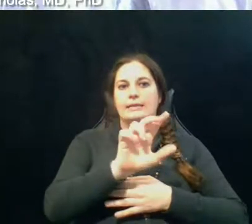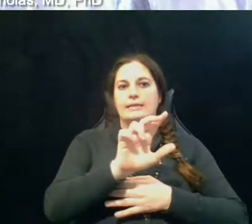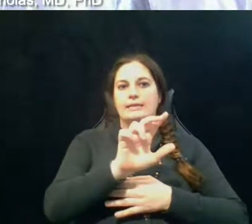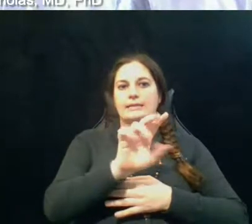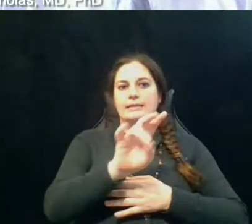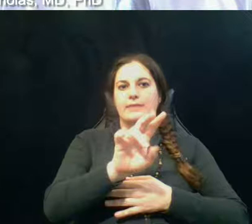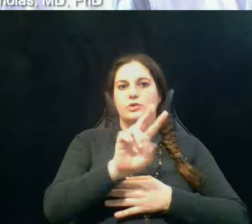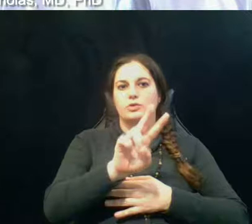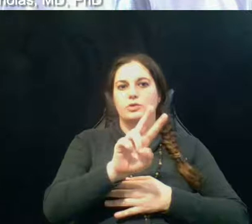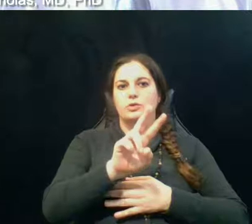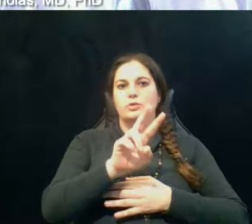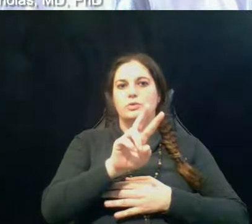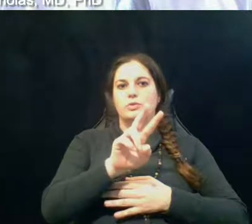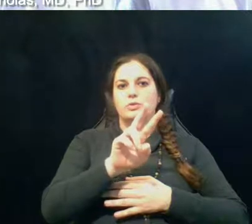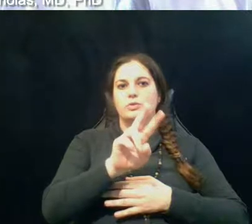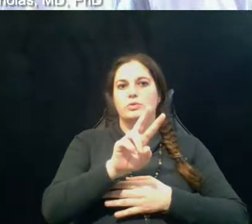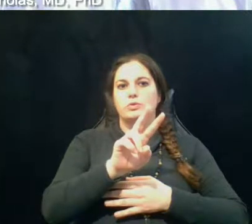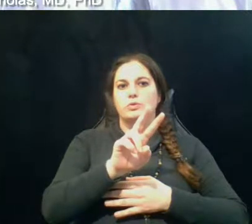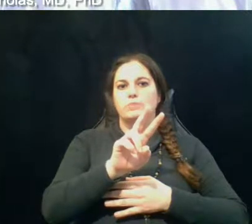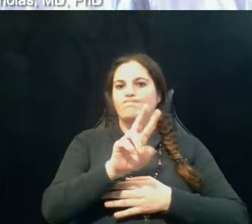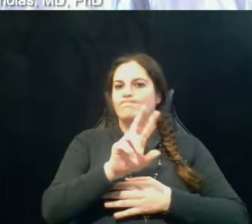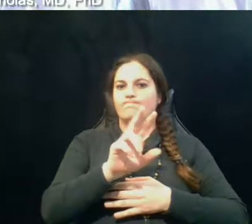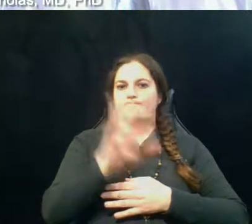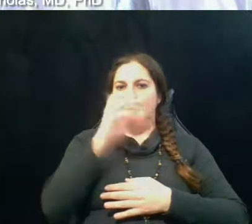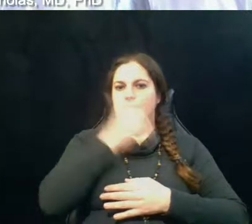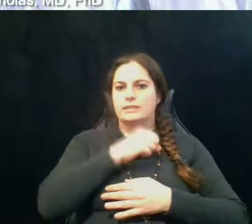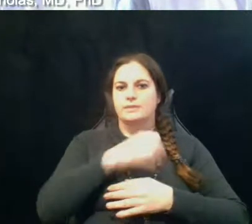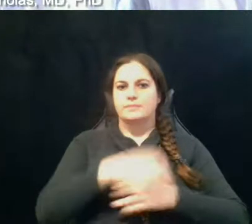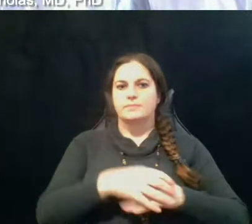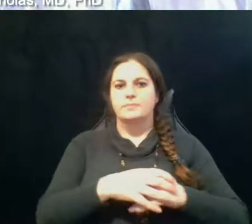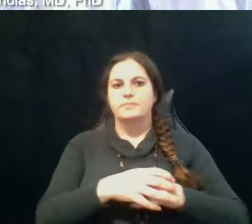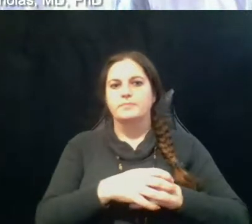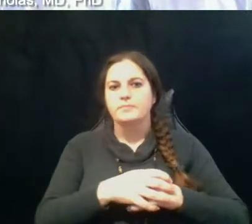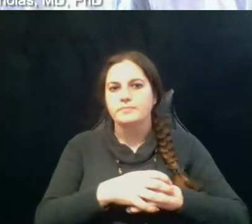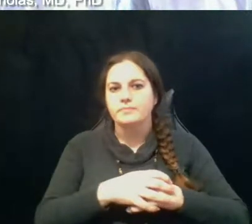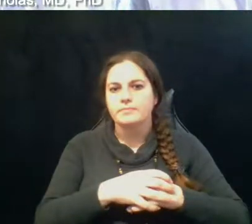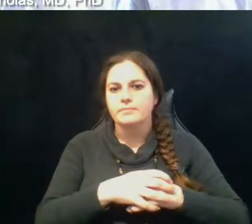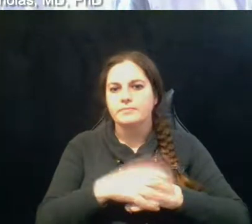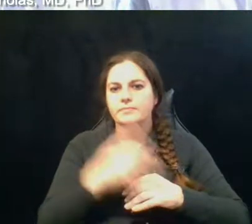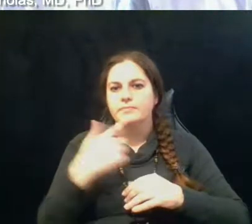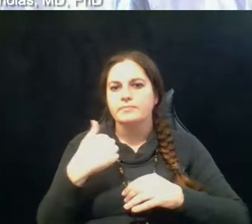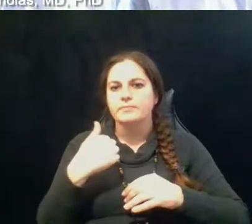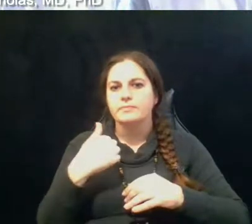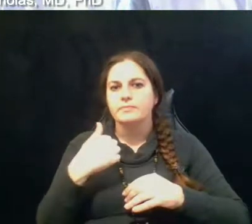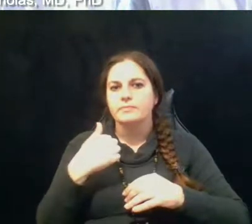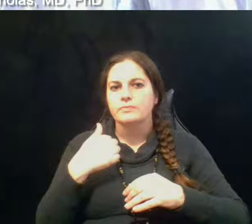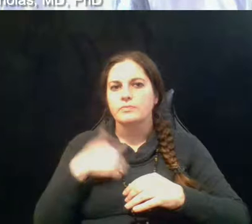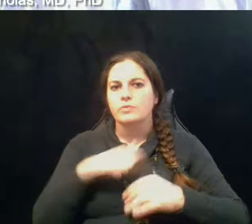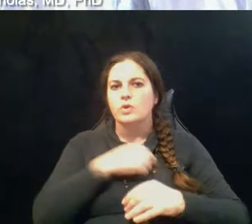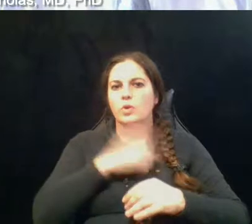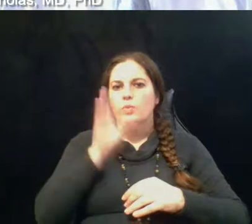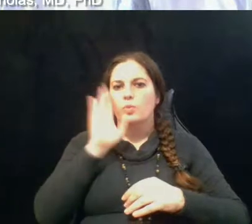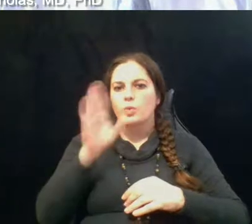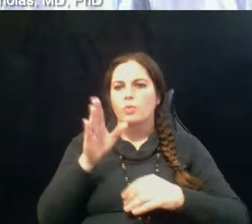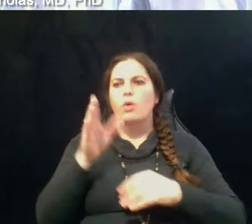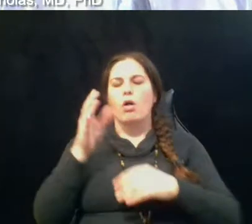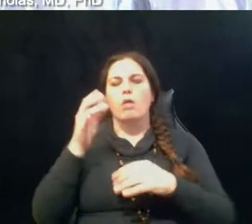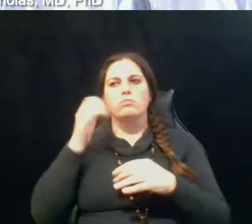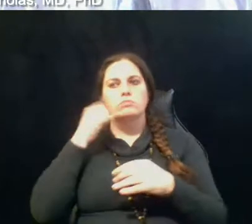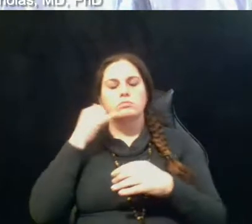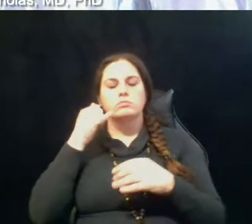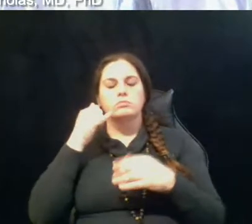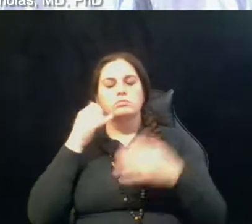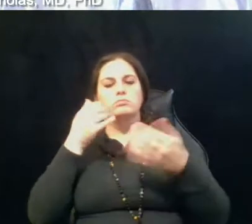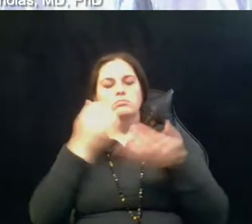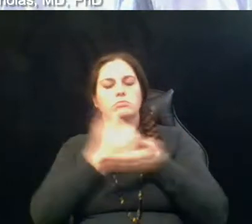844-888-2772. And you can just call and we'll help you figure out what is the best option for you and help you schedule that